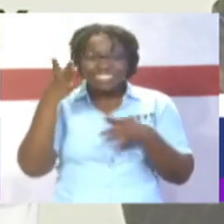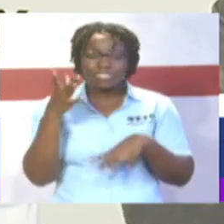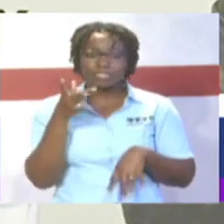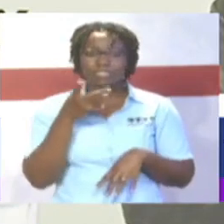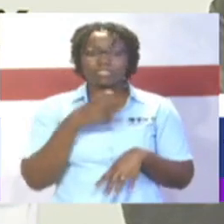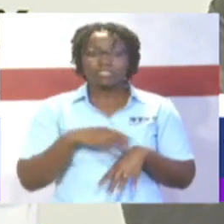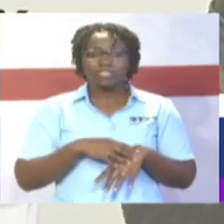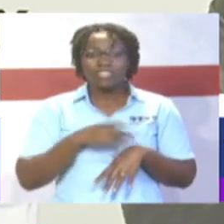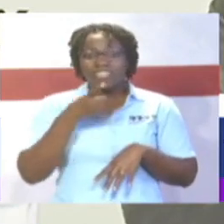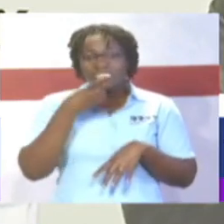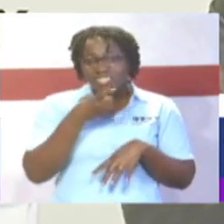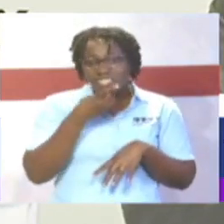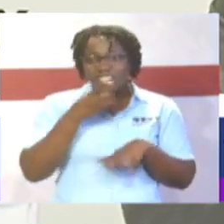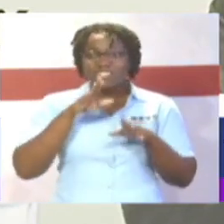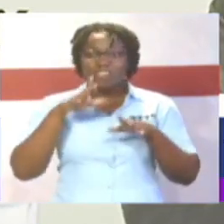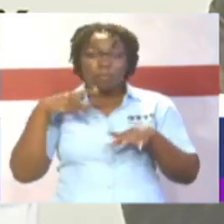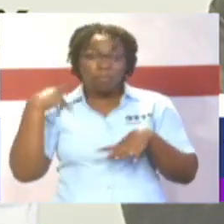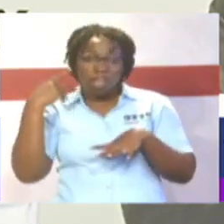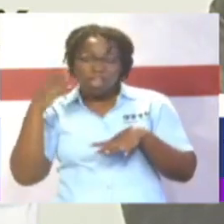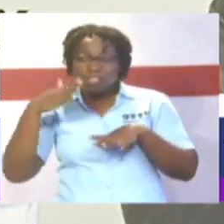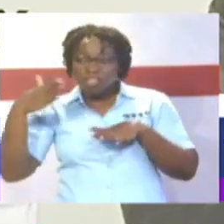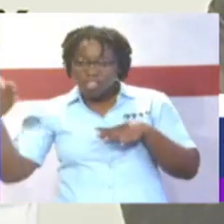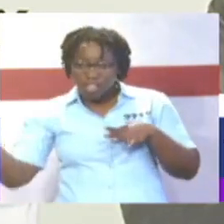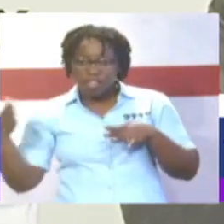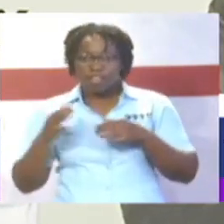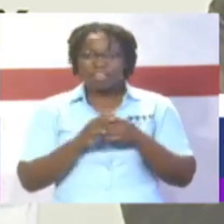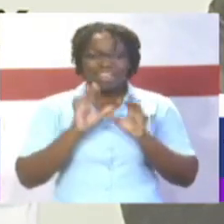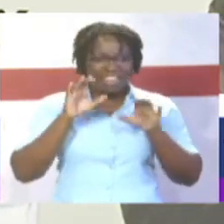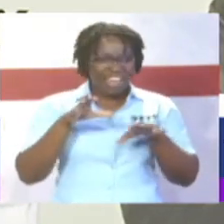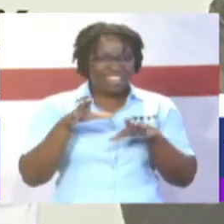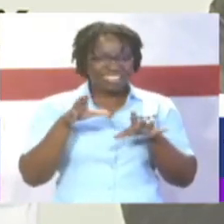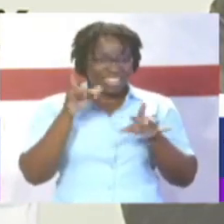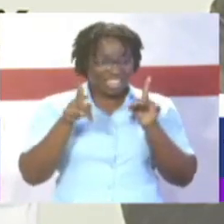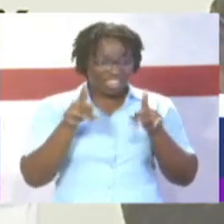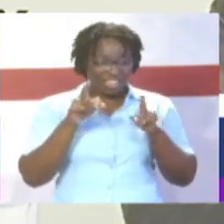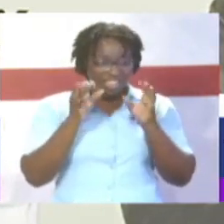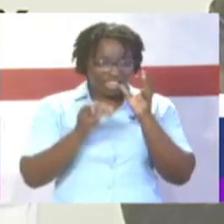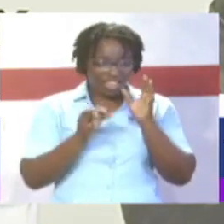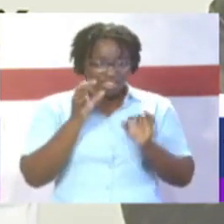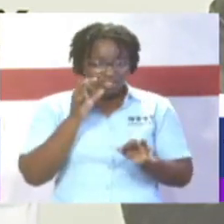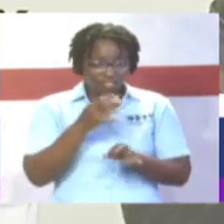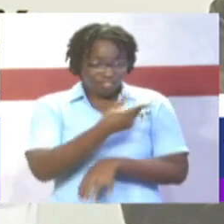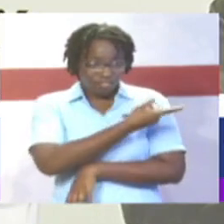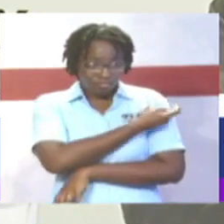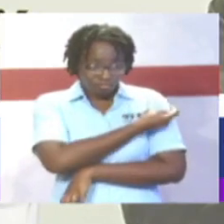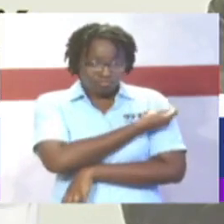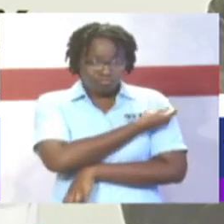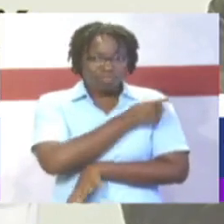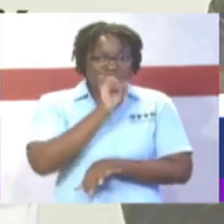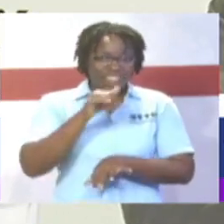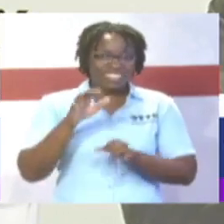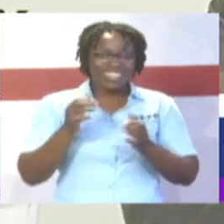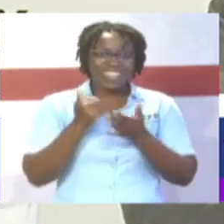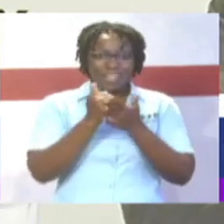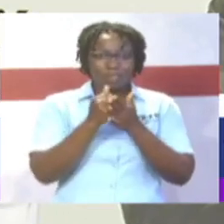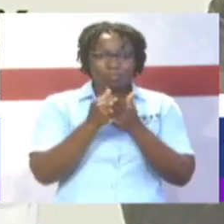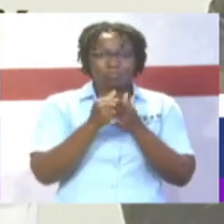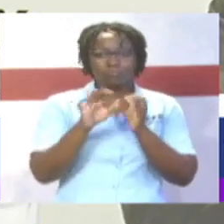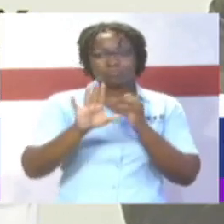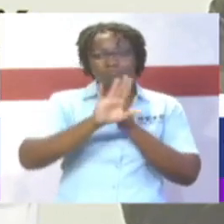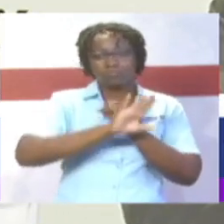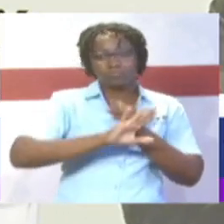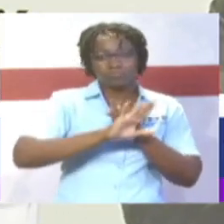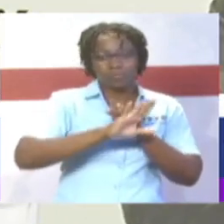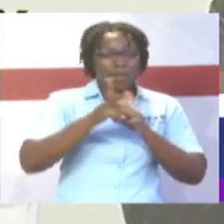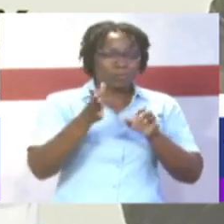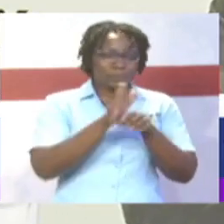comorbid conditions. And we would hope that that would be more of an encouraging factor than the need for a vaccine for travel. But we'll take whatever